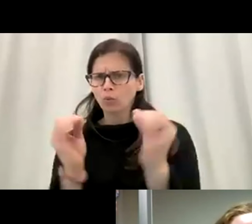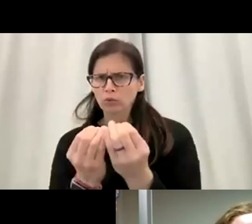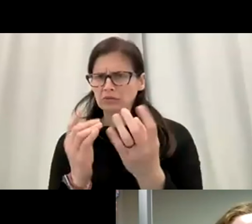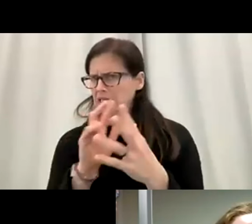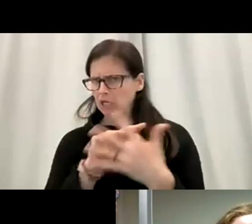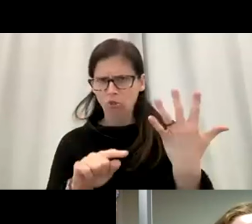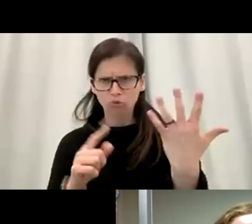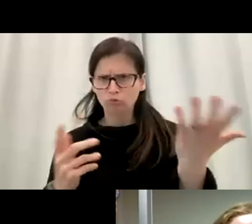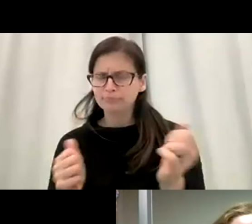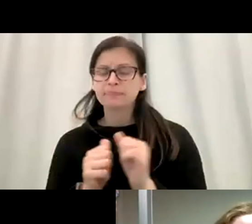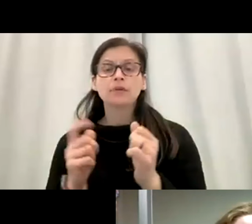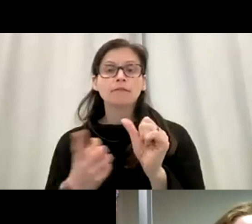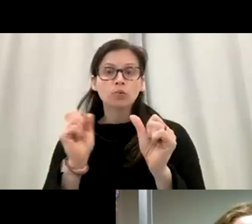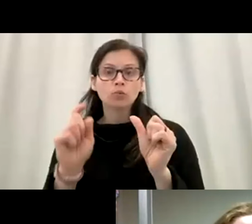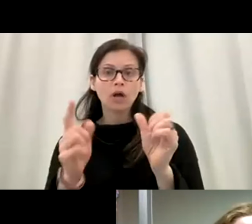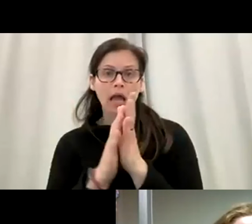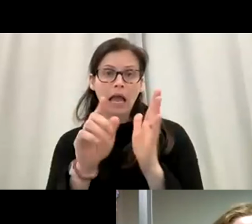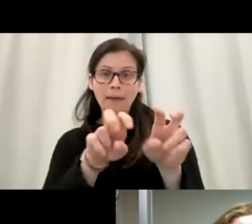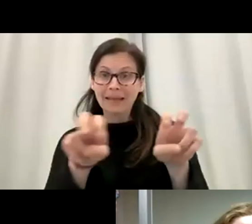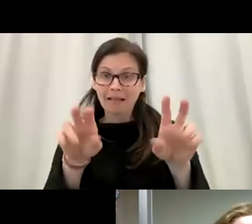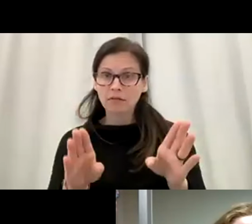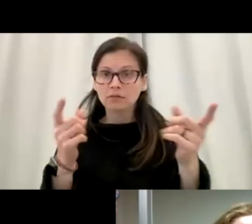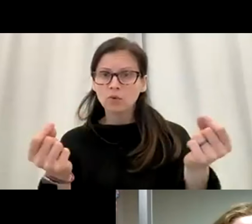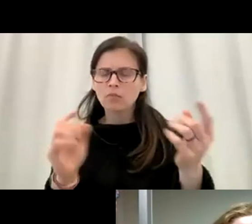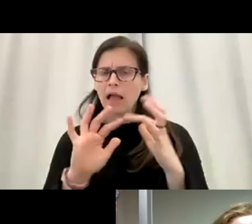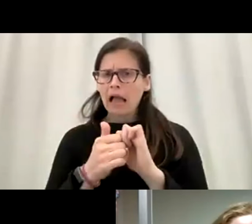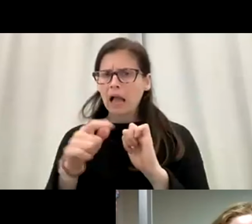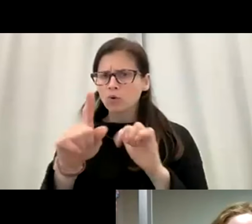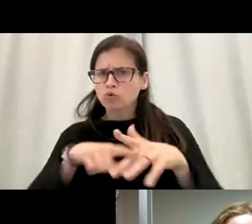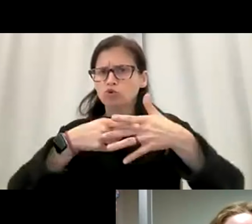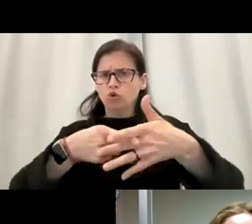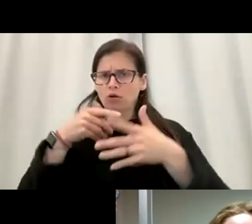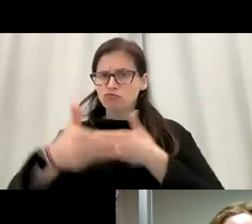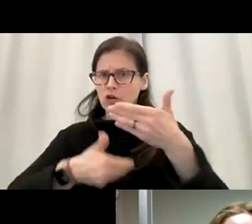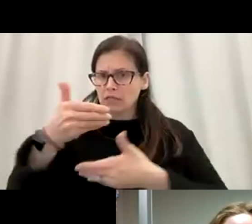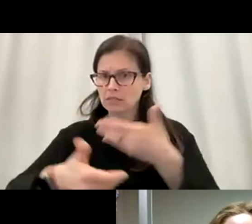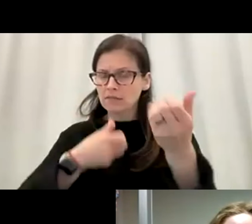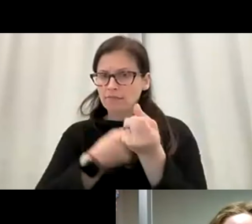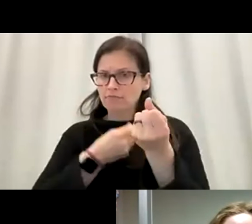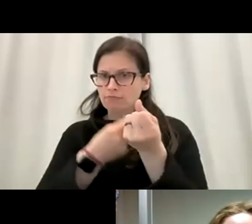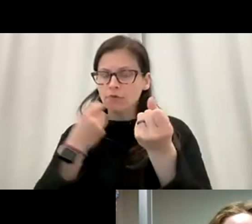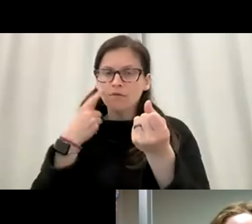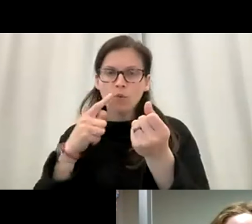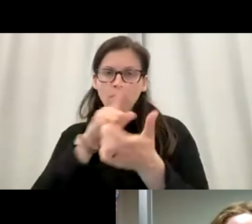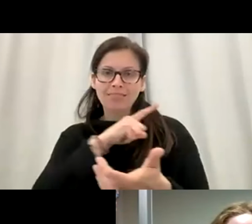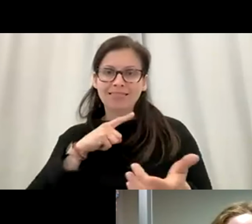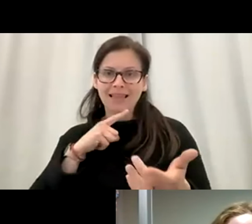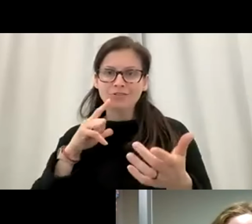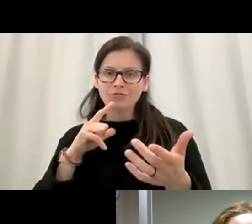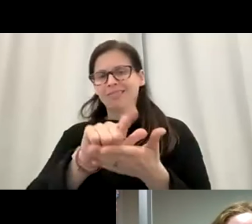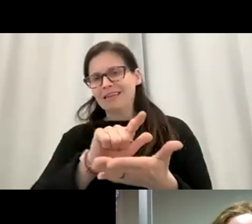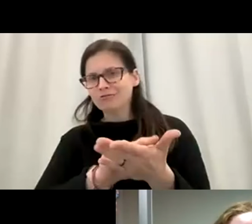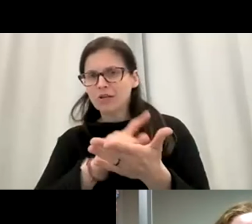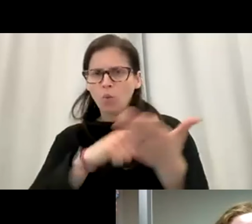question I'm gonna ask my panelists are, how do you even start the process of advocating for legislation? What does that look